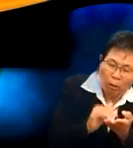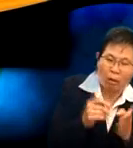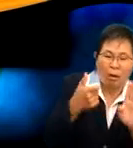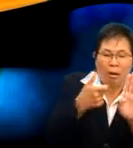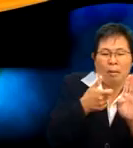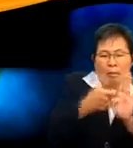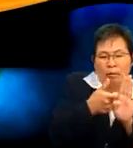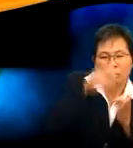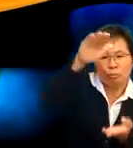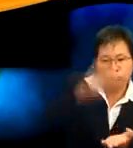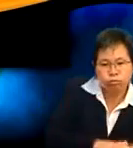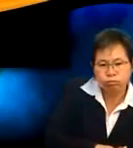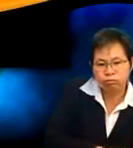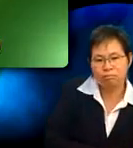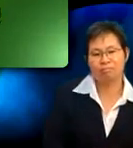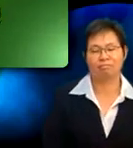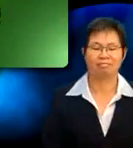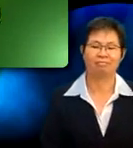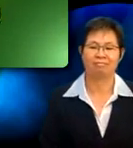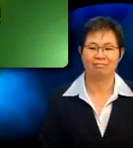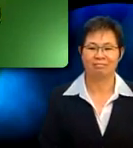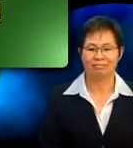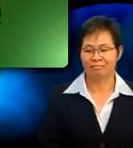are going flat.